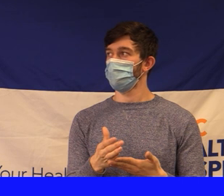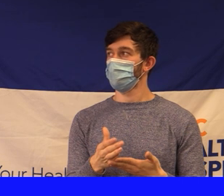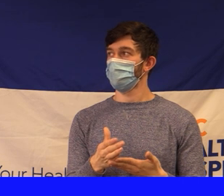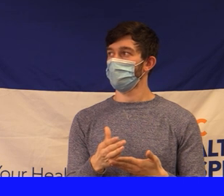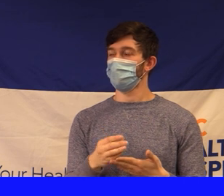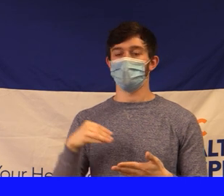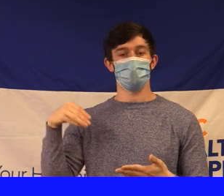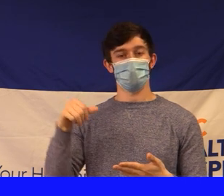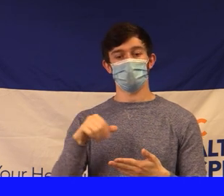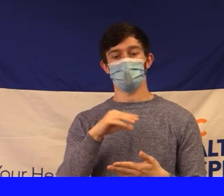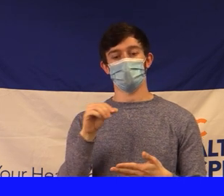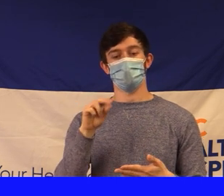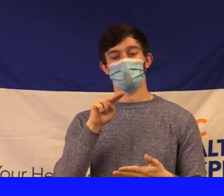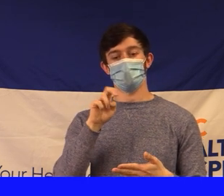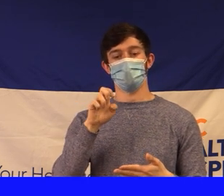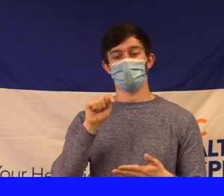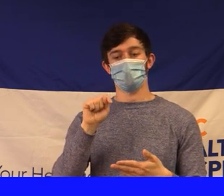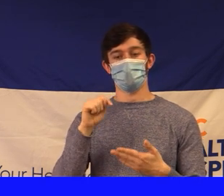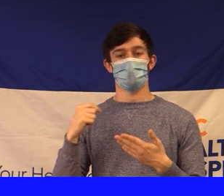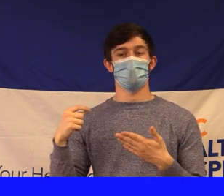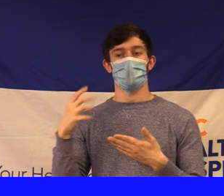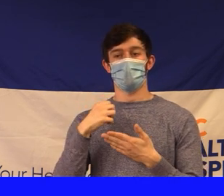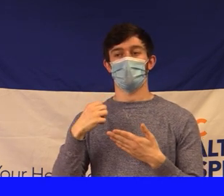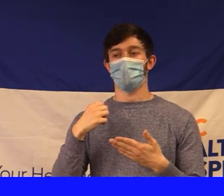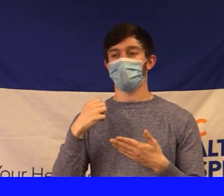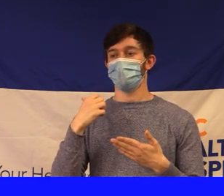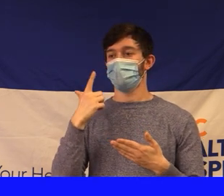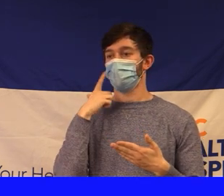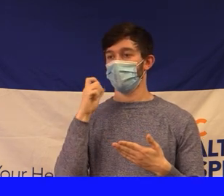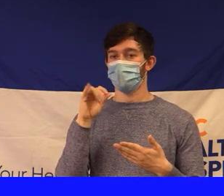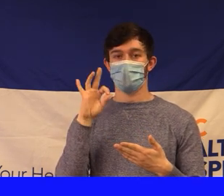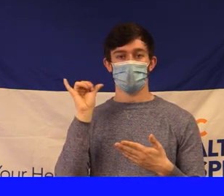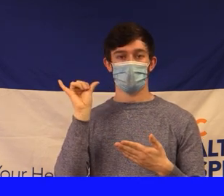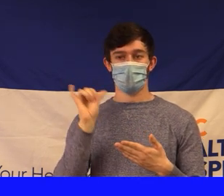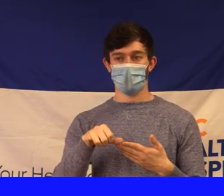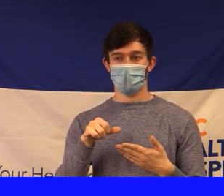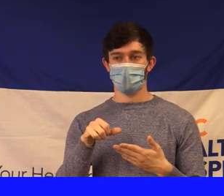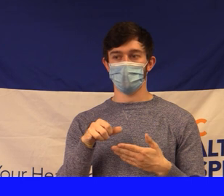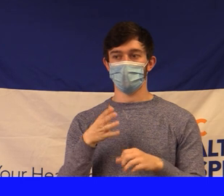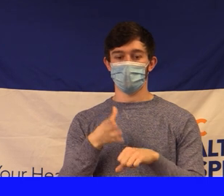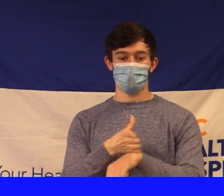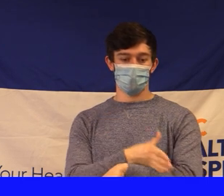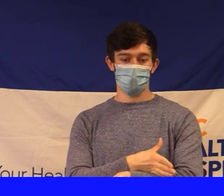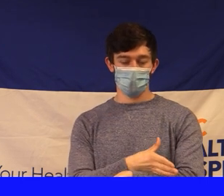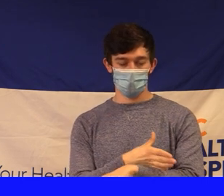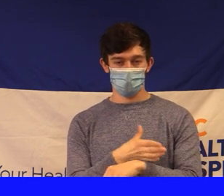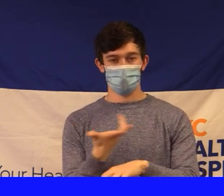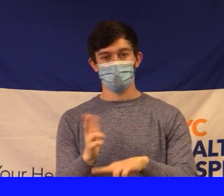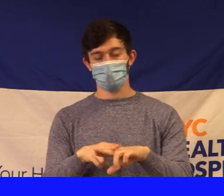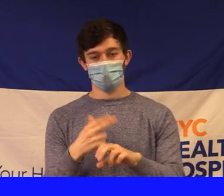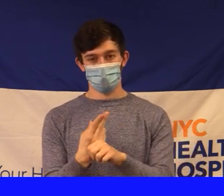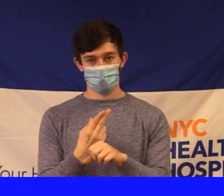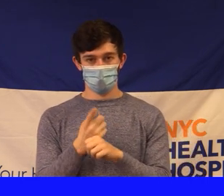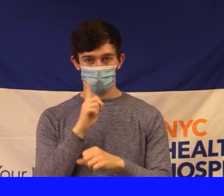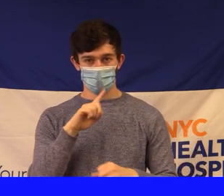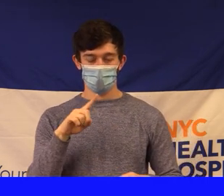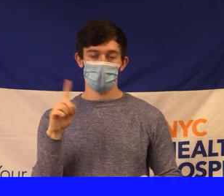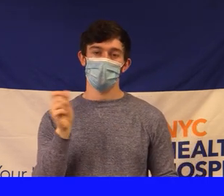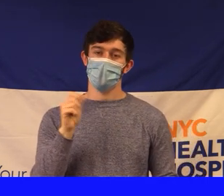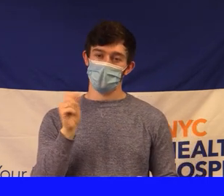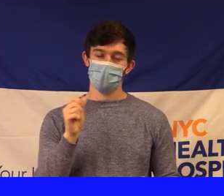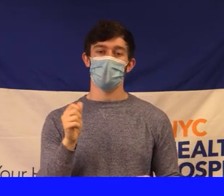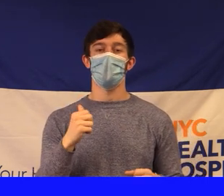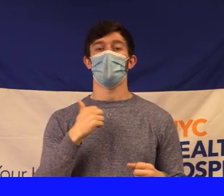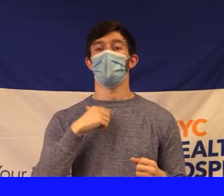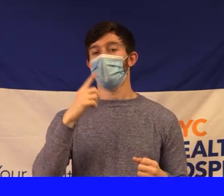revenue. Because of that chart of the increase of the use of the transportation, I think